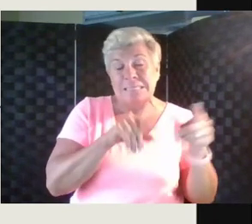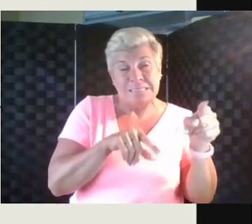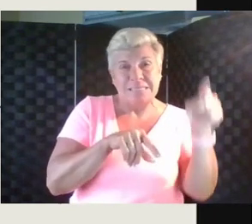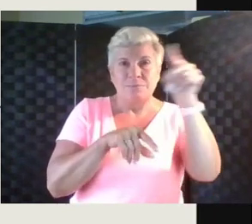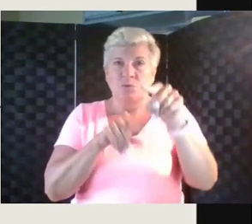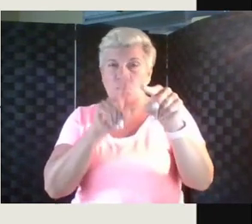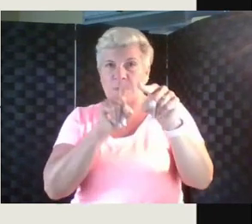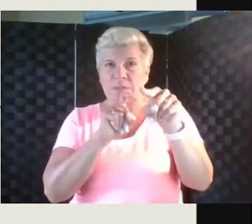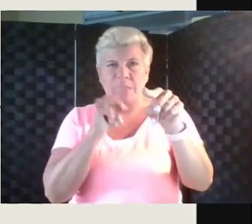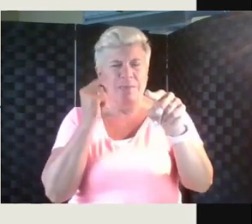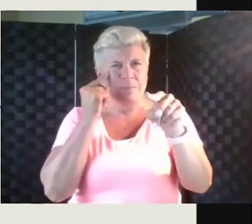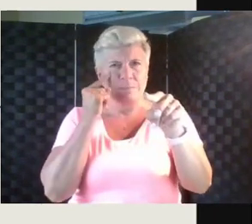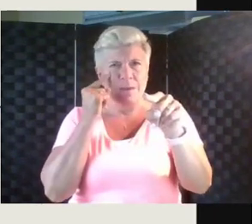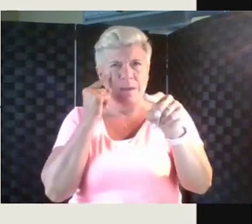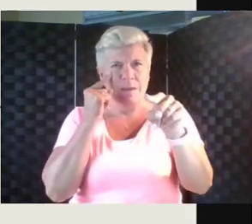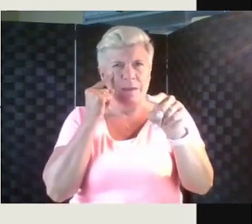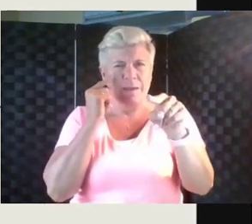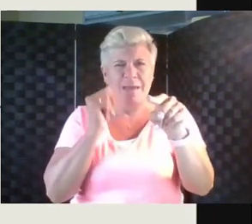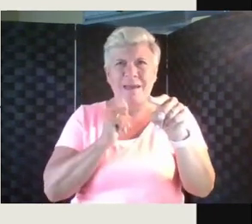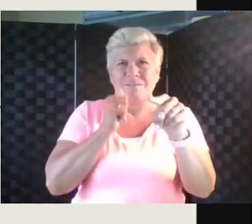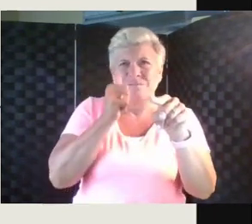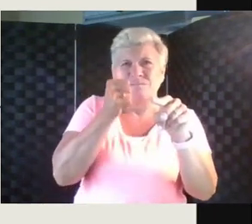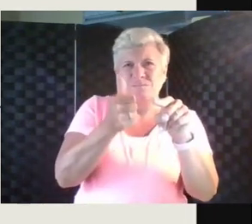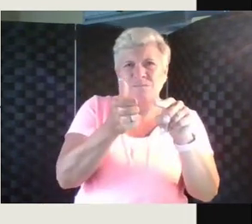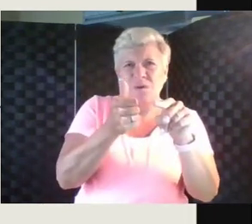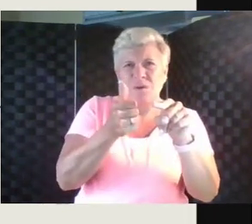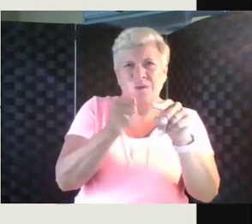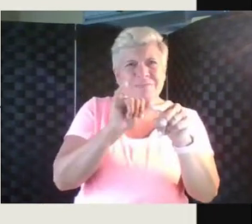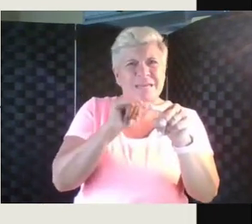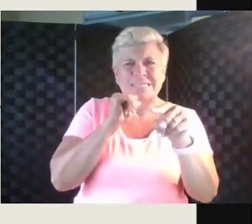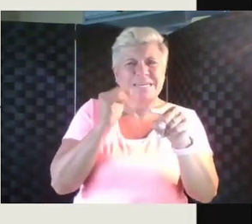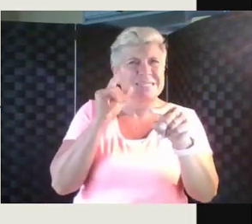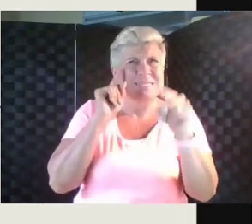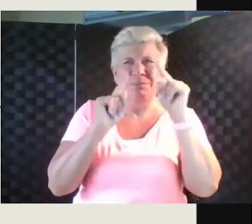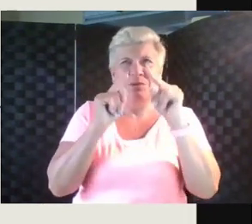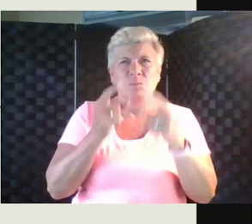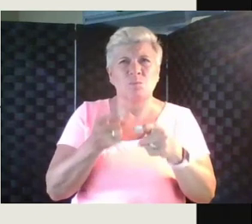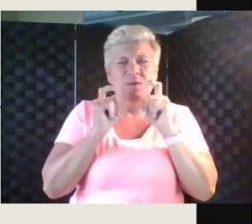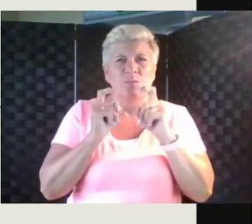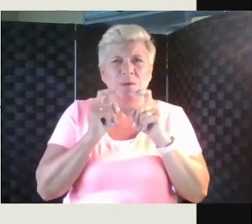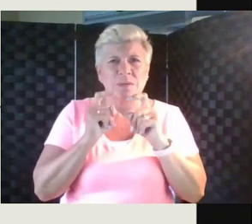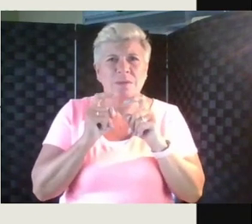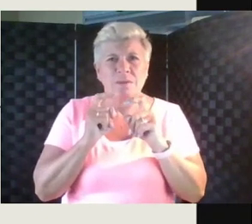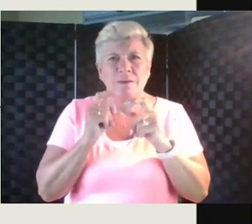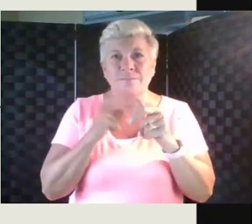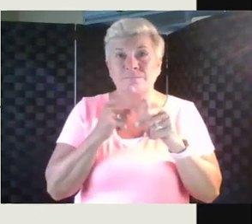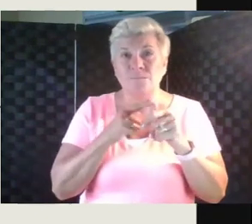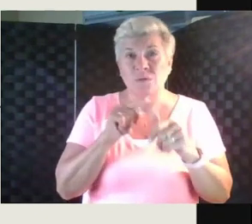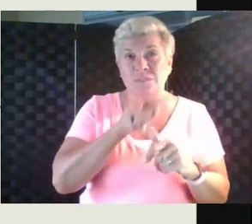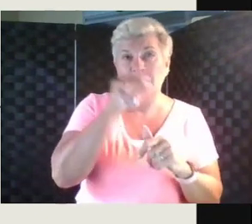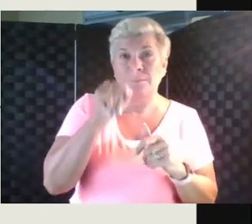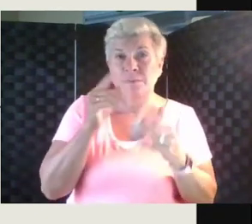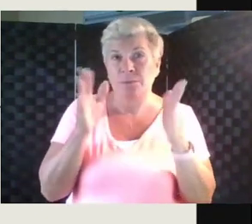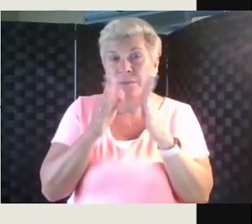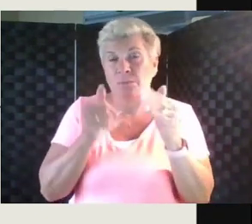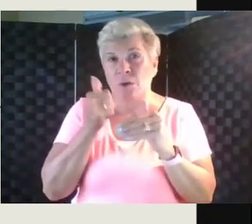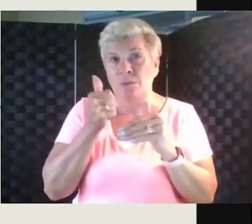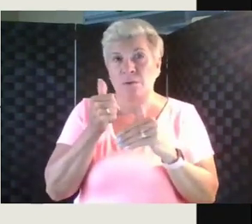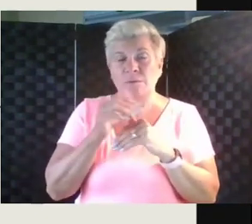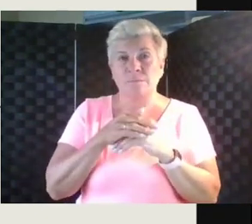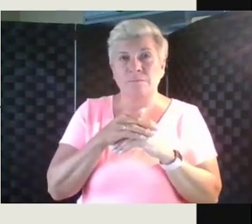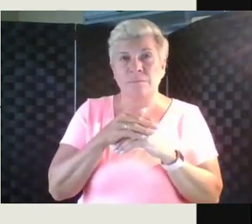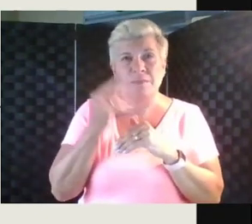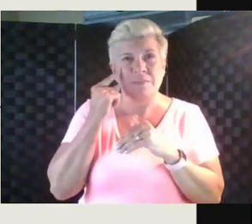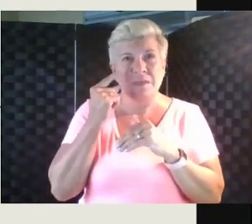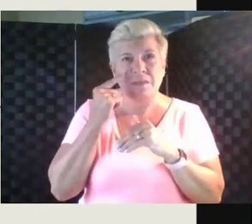Now, I need to think about how far I just hopped. If that's not something you can figure out quickly, your first hop can be even smaller. I can hop